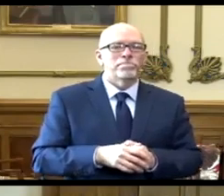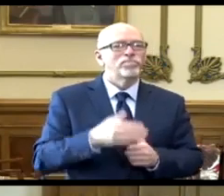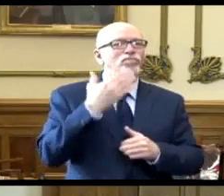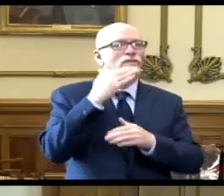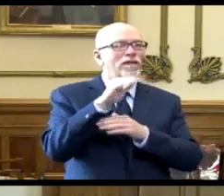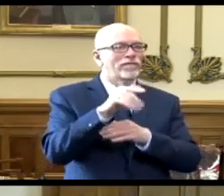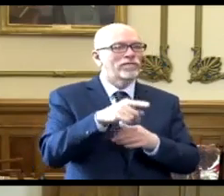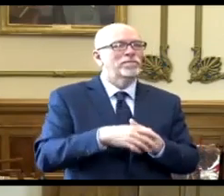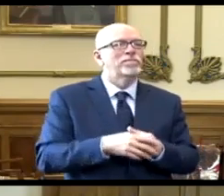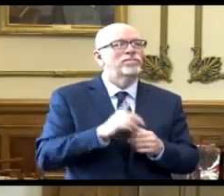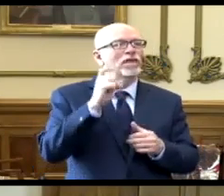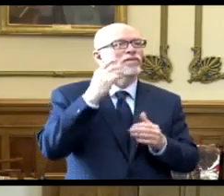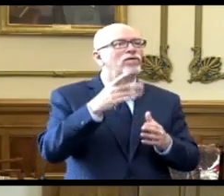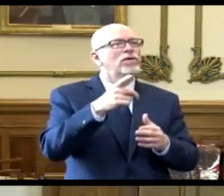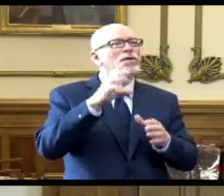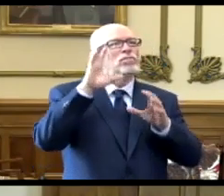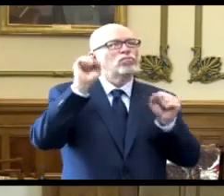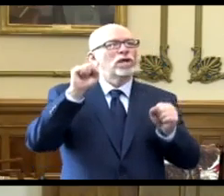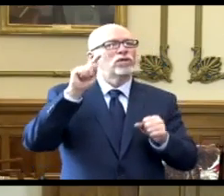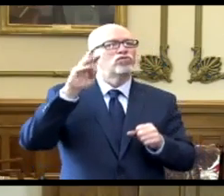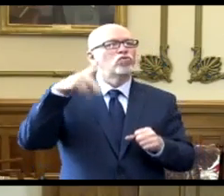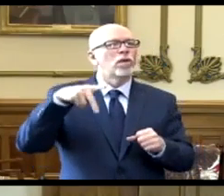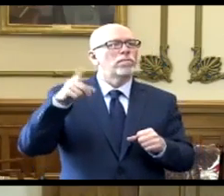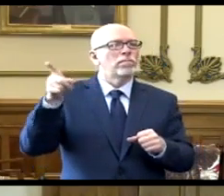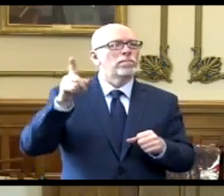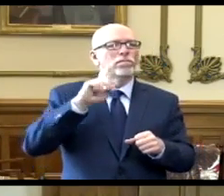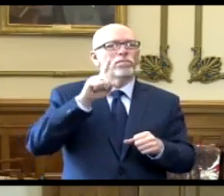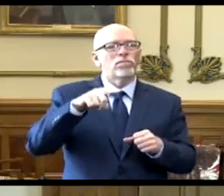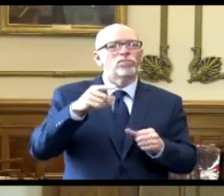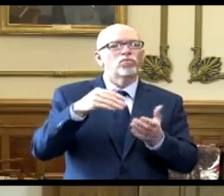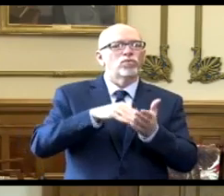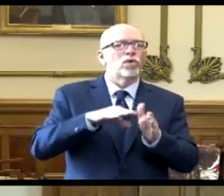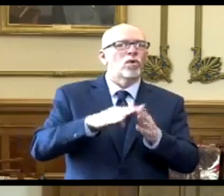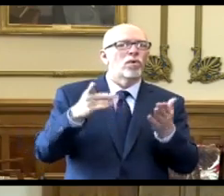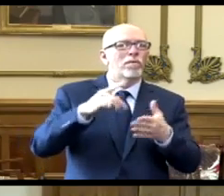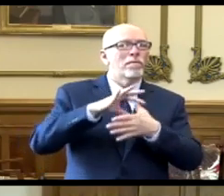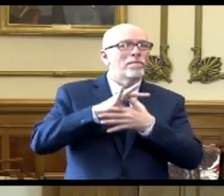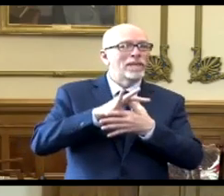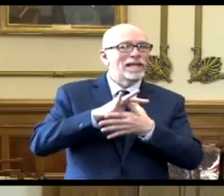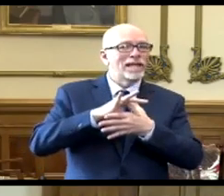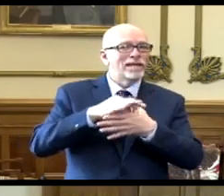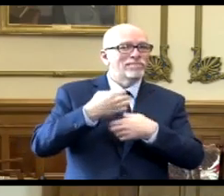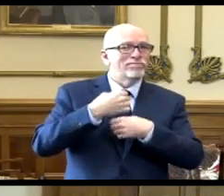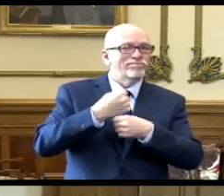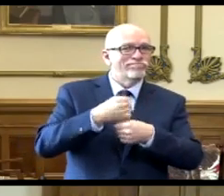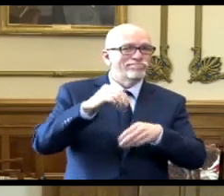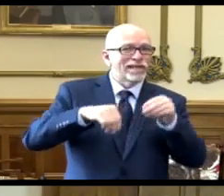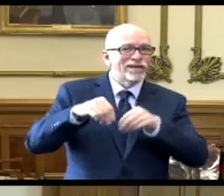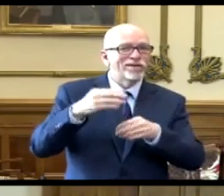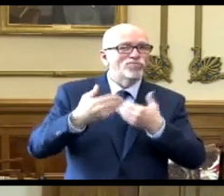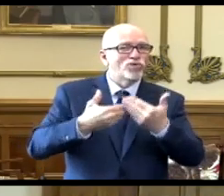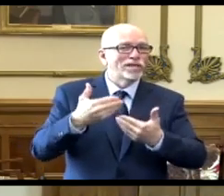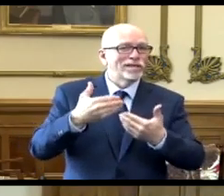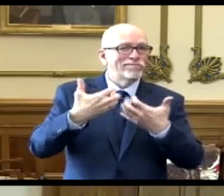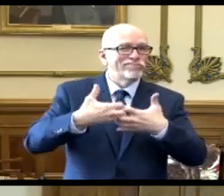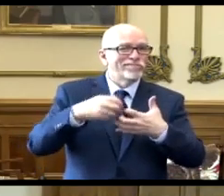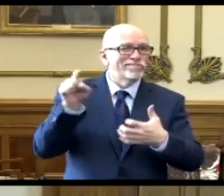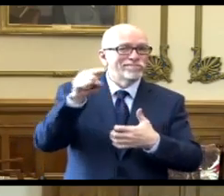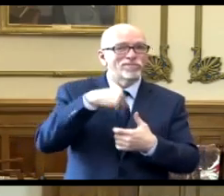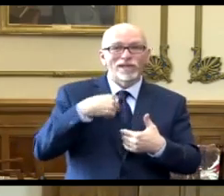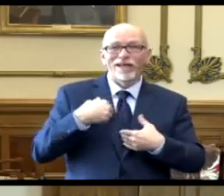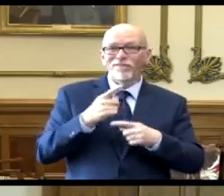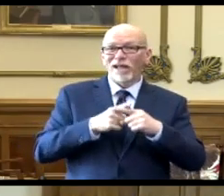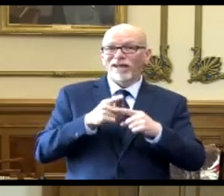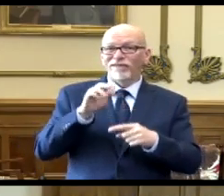Good afternoon, Governor. President Trump has ordered the reopening of meat packaging and processing plants. We've had